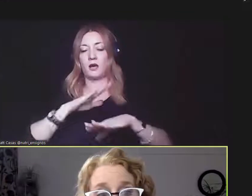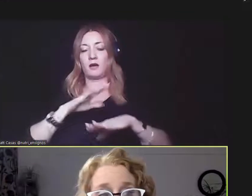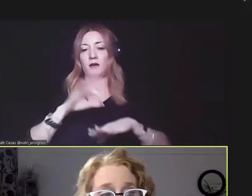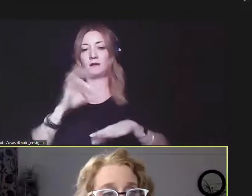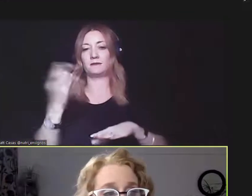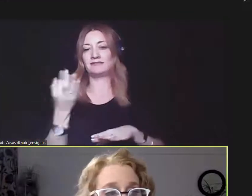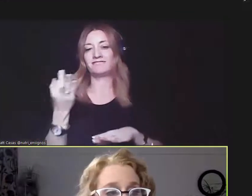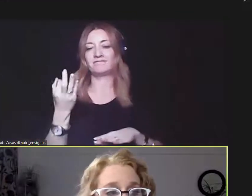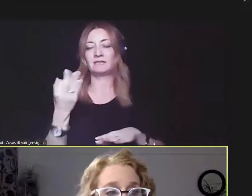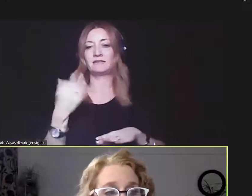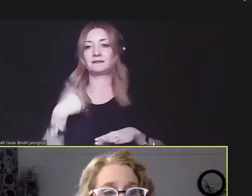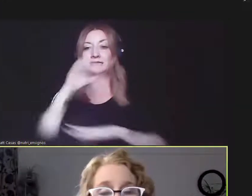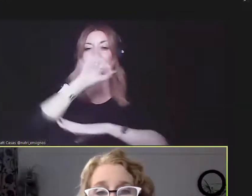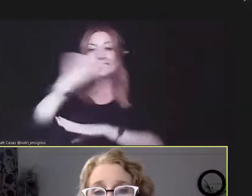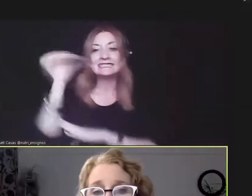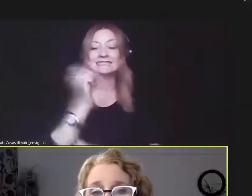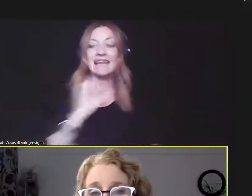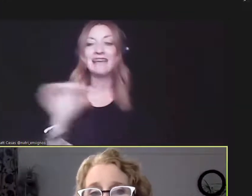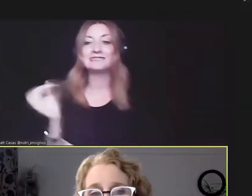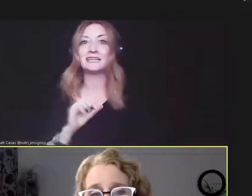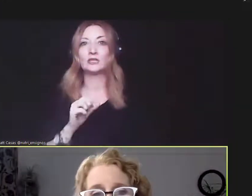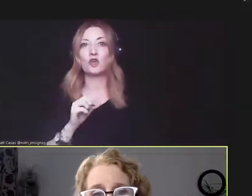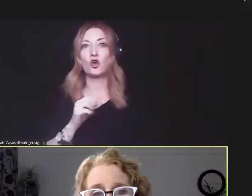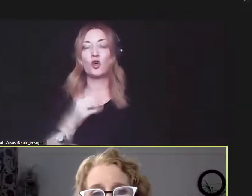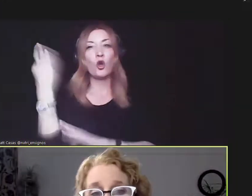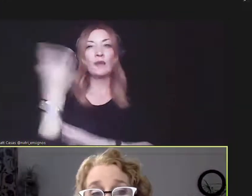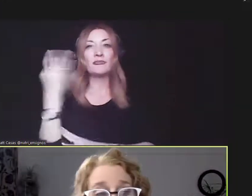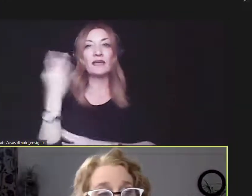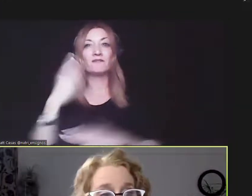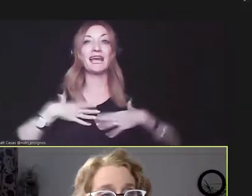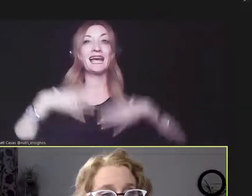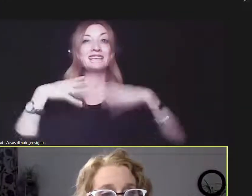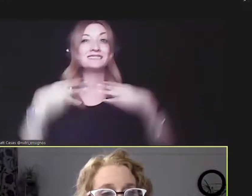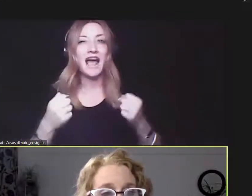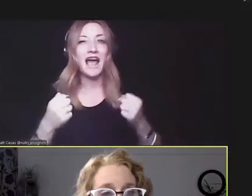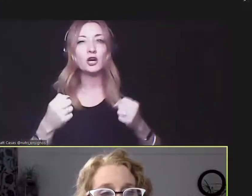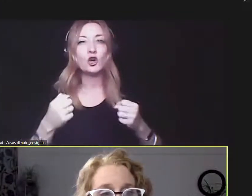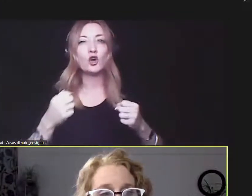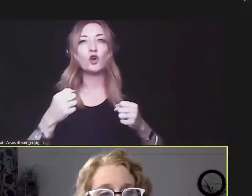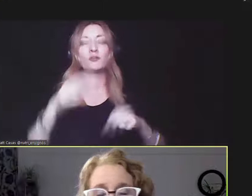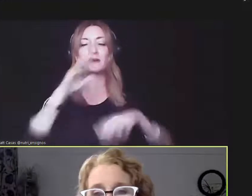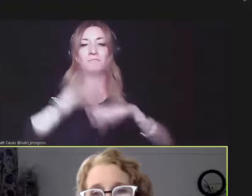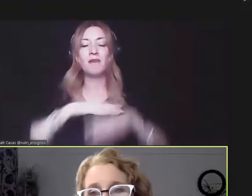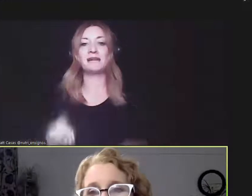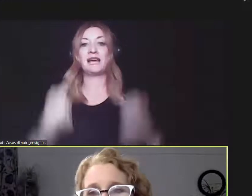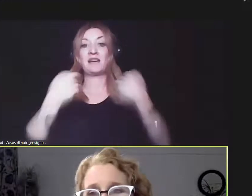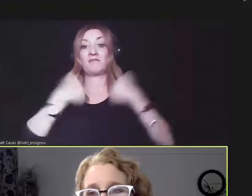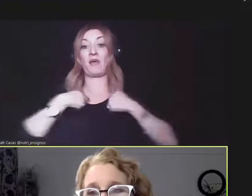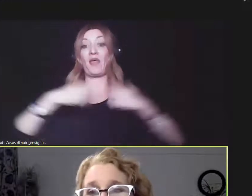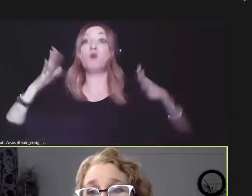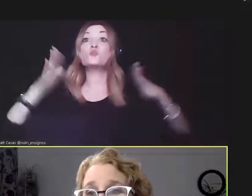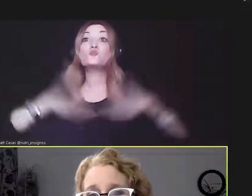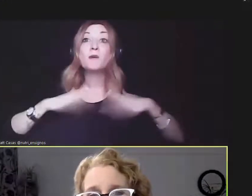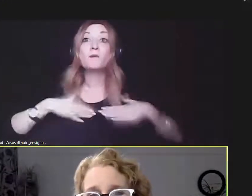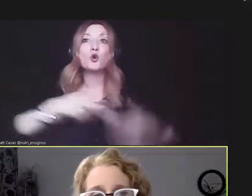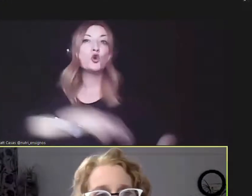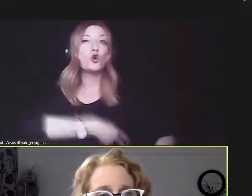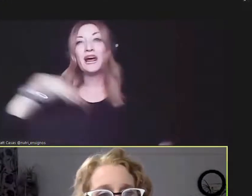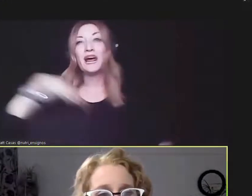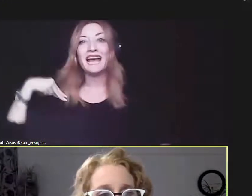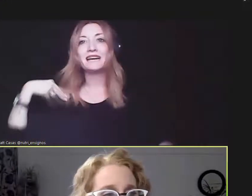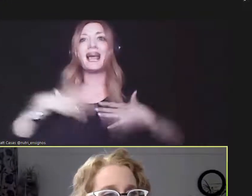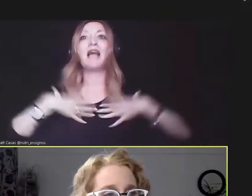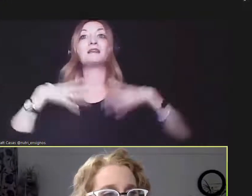in general. So this beautiful cleanse is just packed with